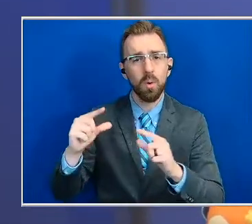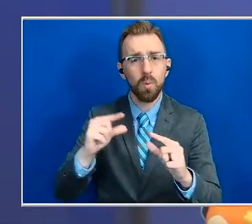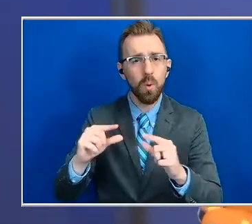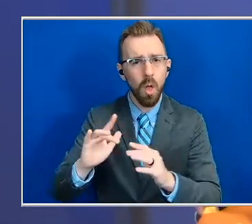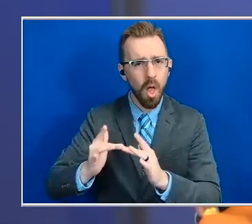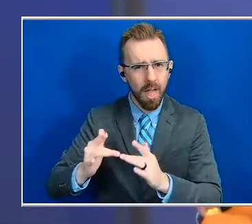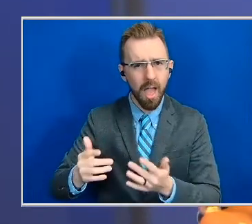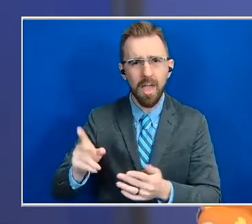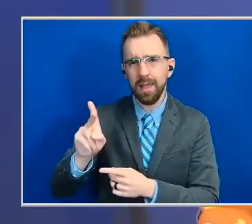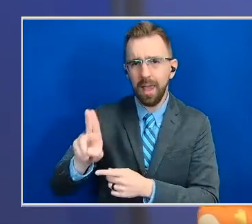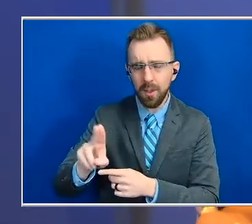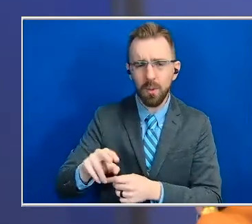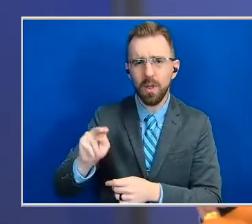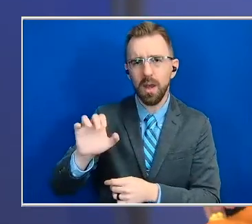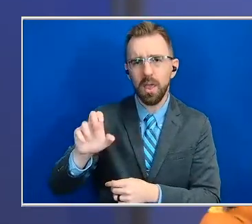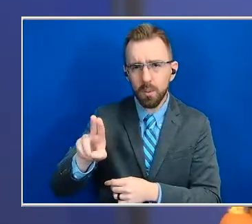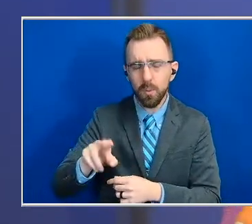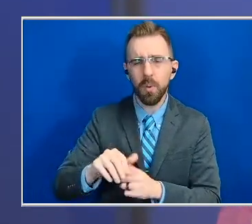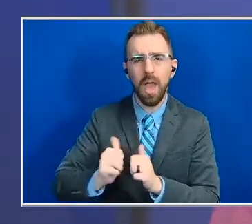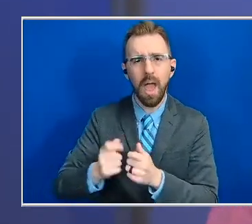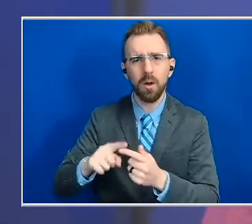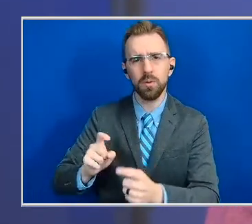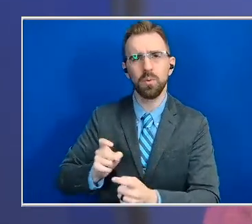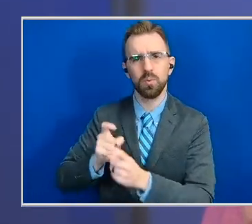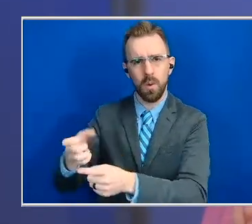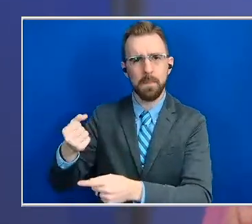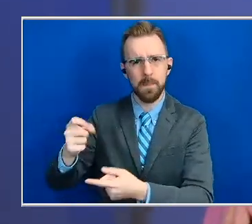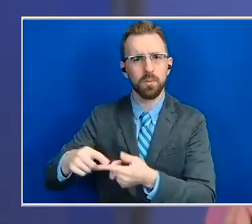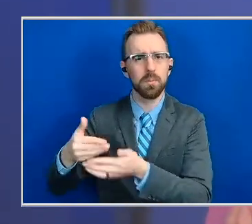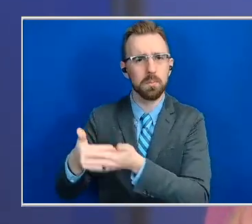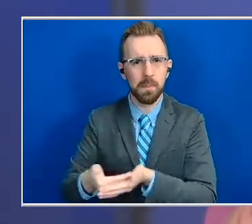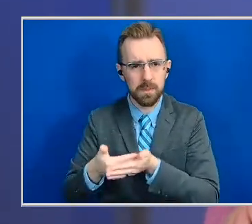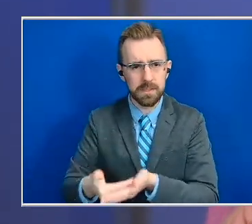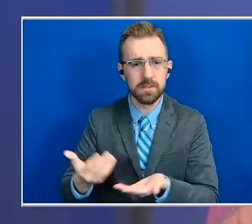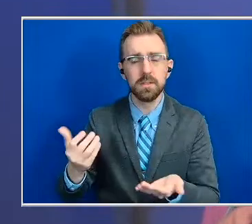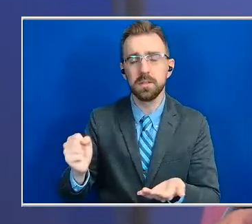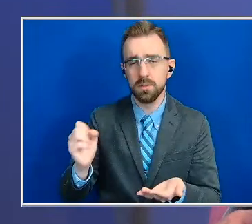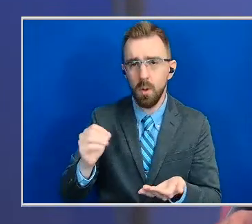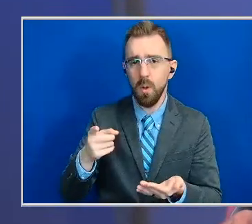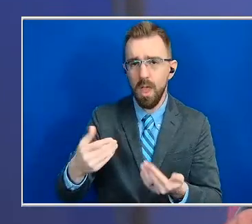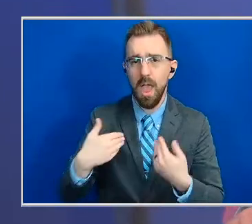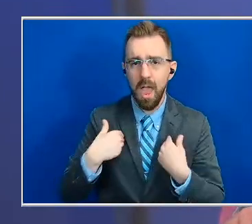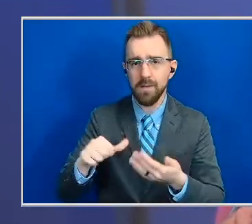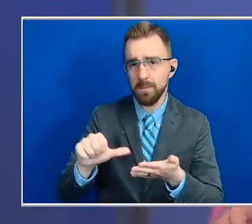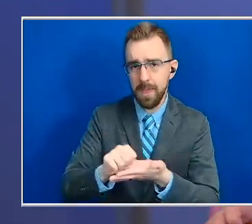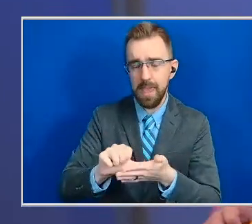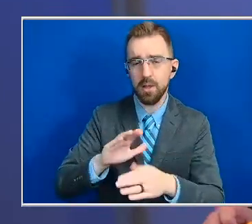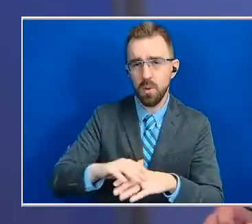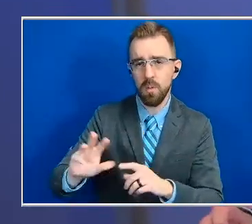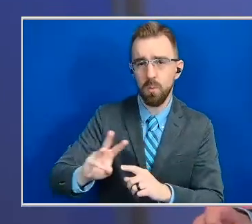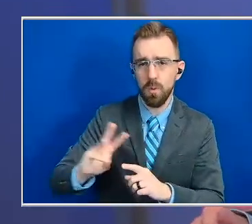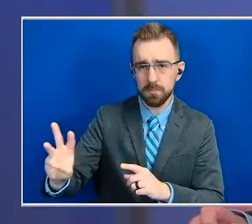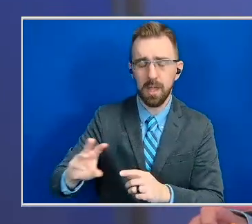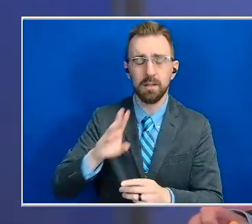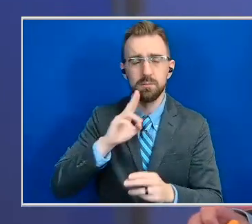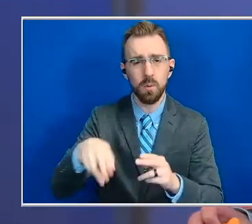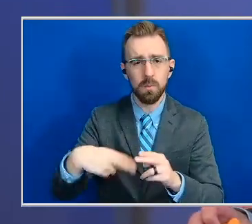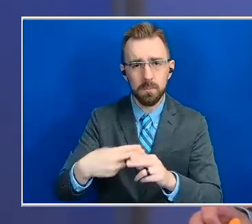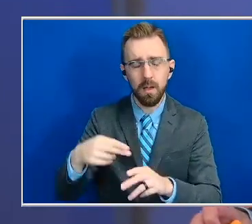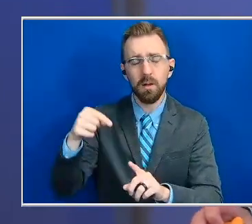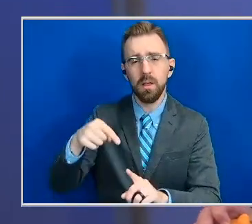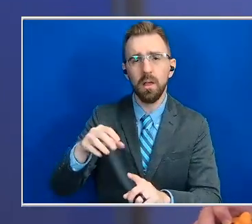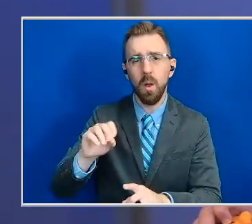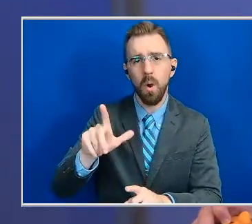KU, NICU, how to donate milk to babies. And so there is a page on the website talking about the Oklahoma Milk